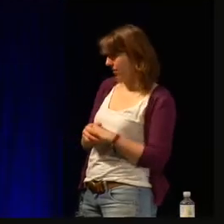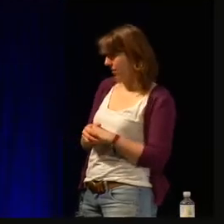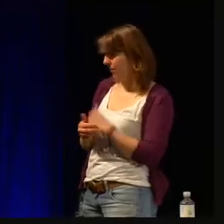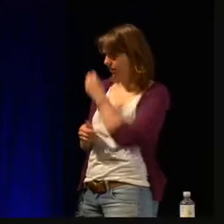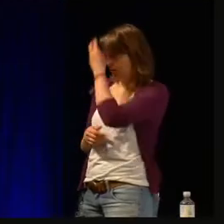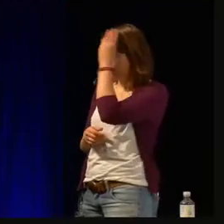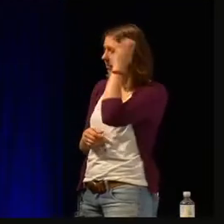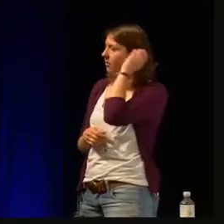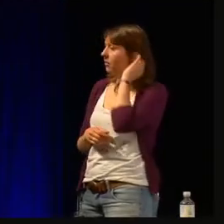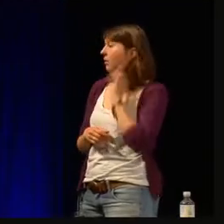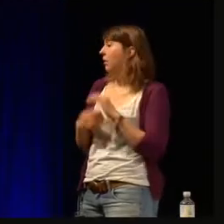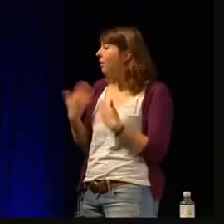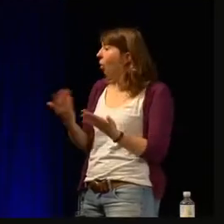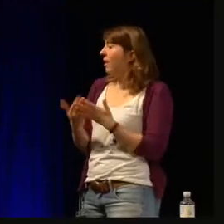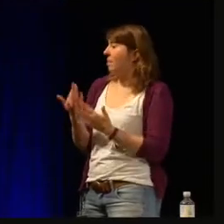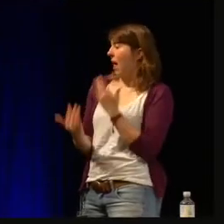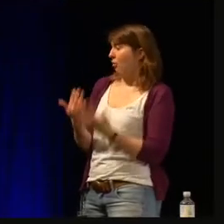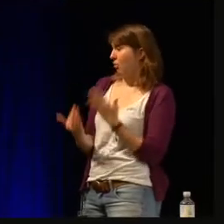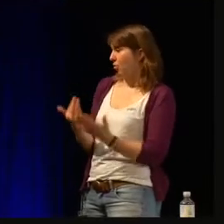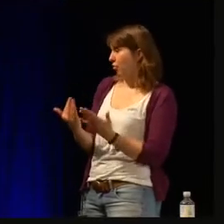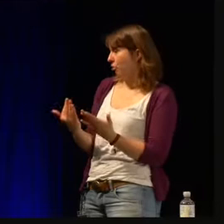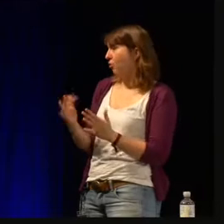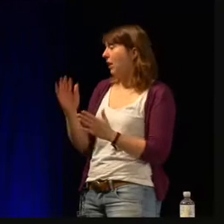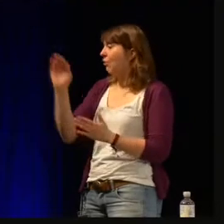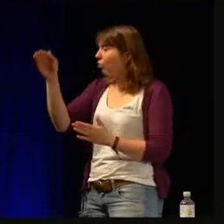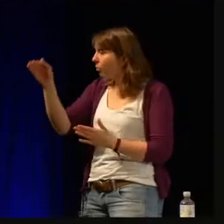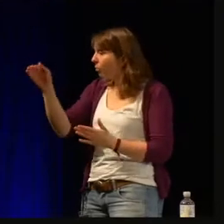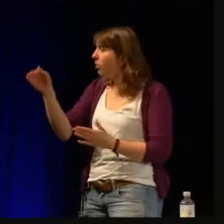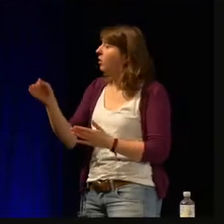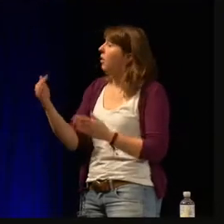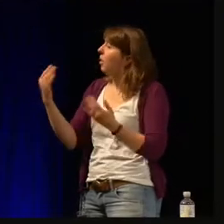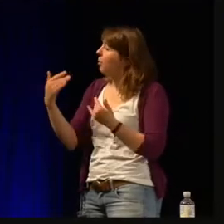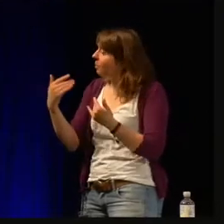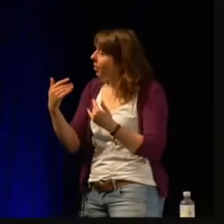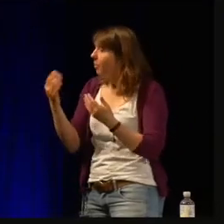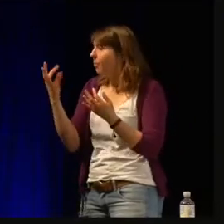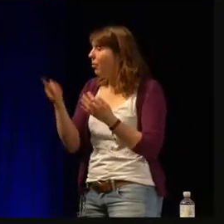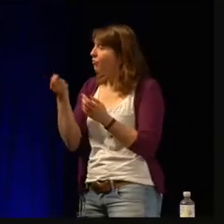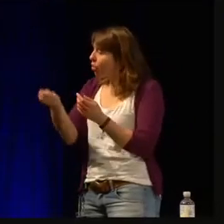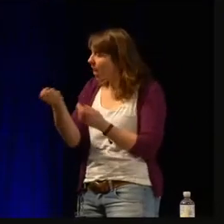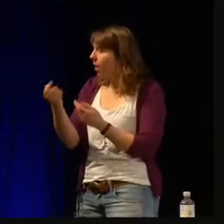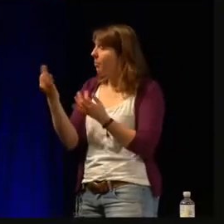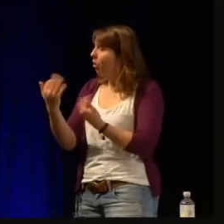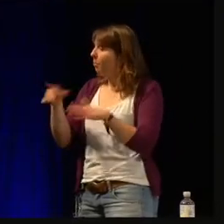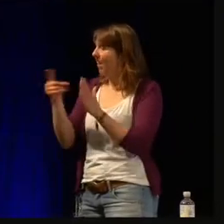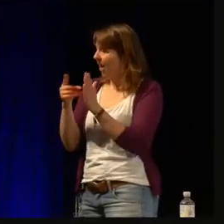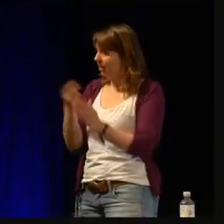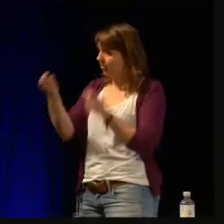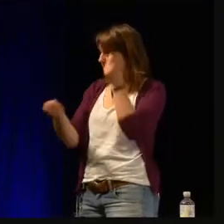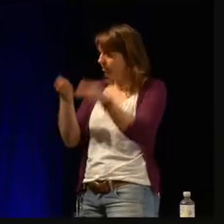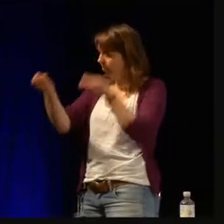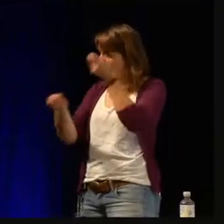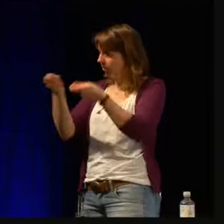correctly treated this data point? And then the algorithm gets more data in the future